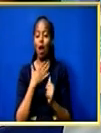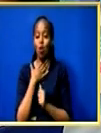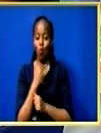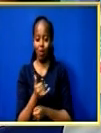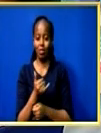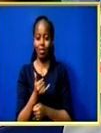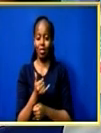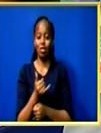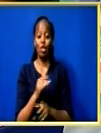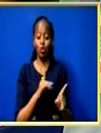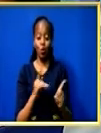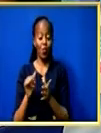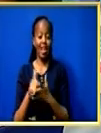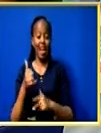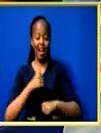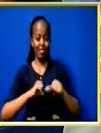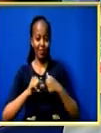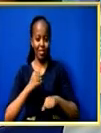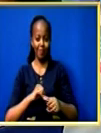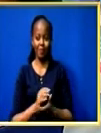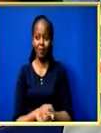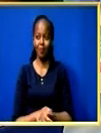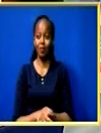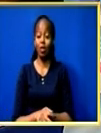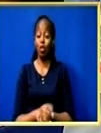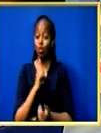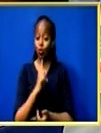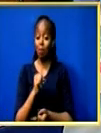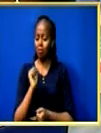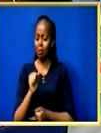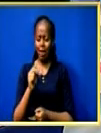to pay the price for it. Okay. Is that so? Yes,